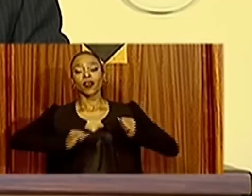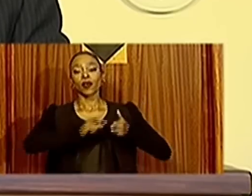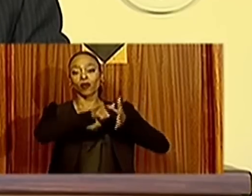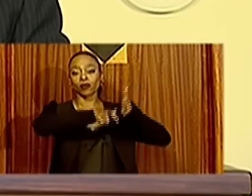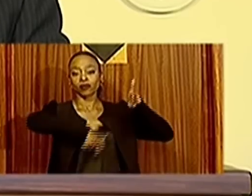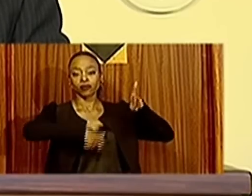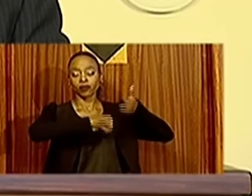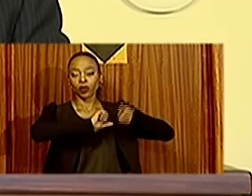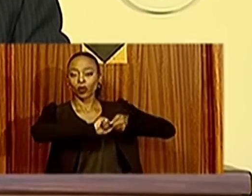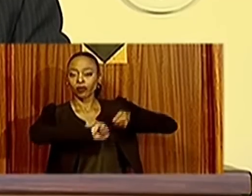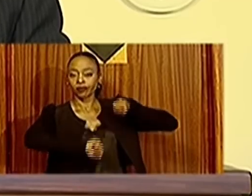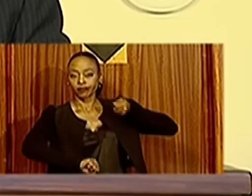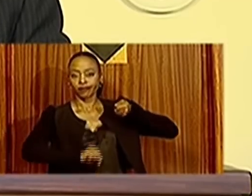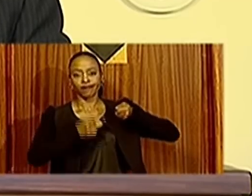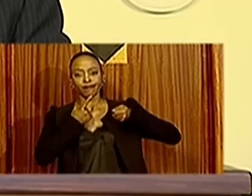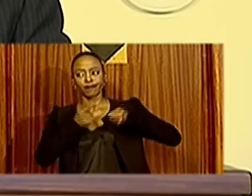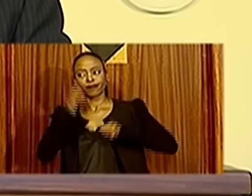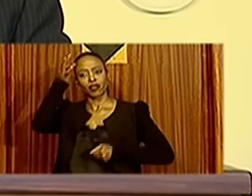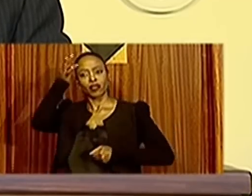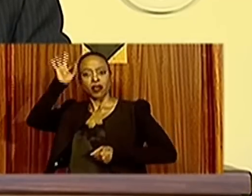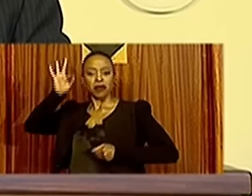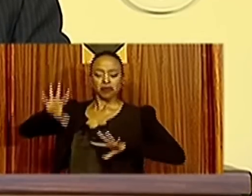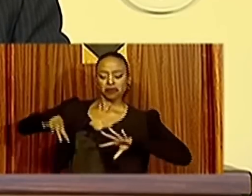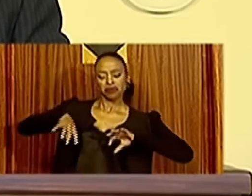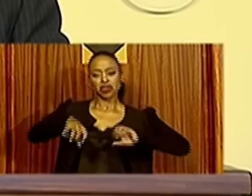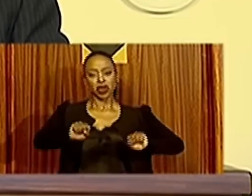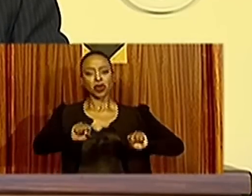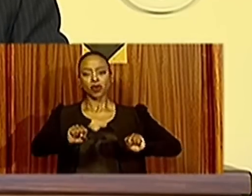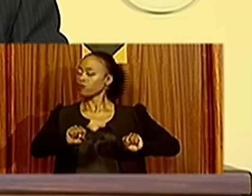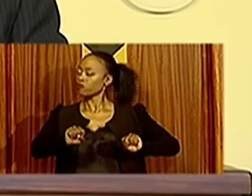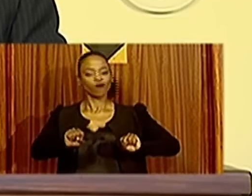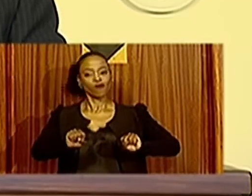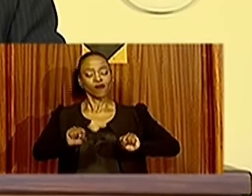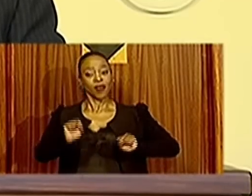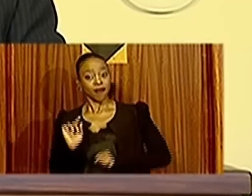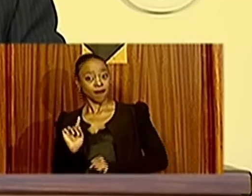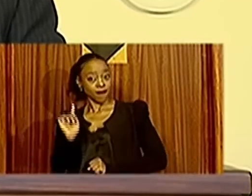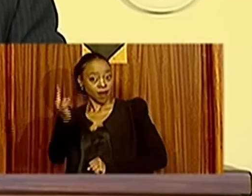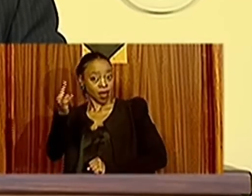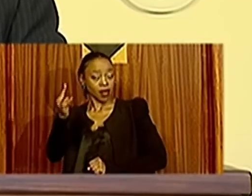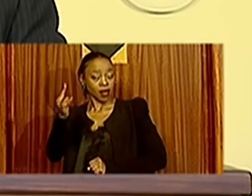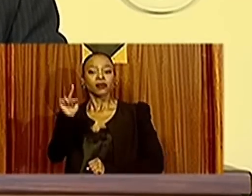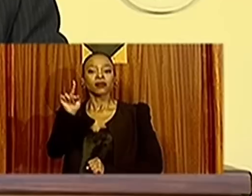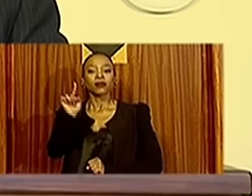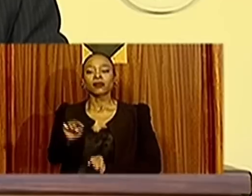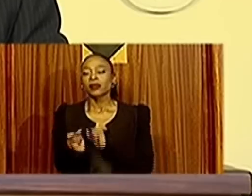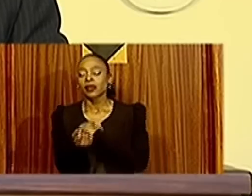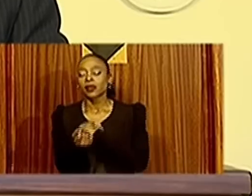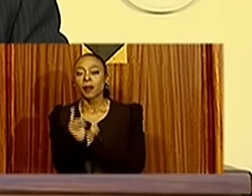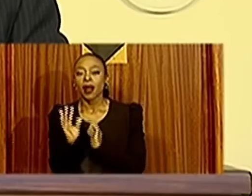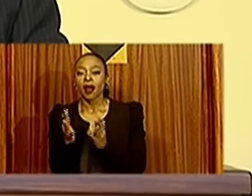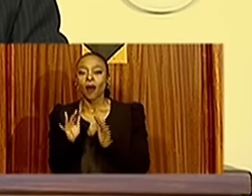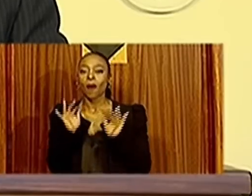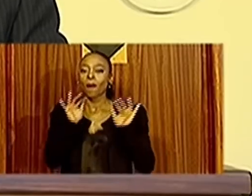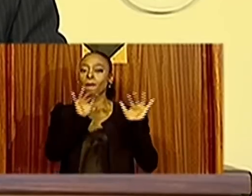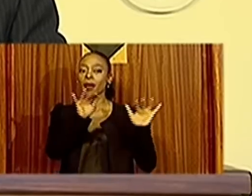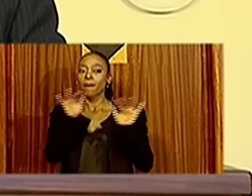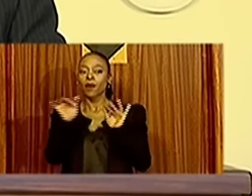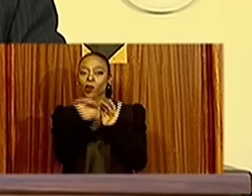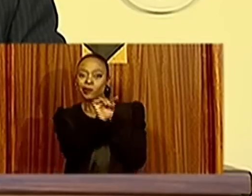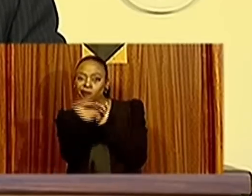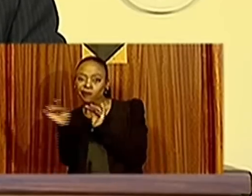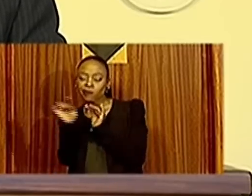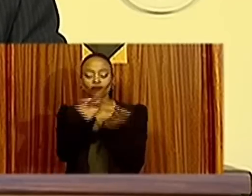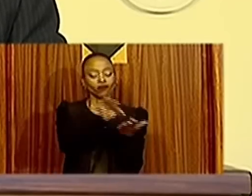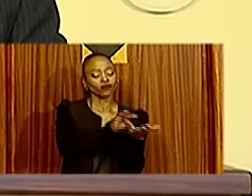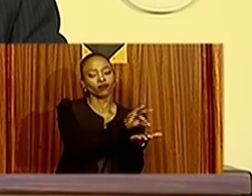government can justly claim authority unless it is based on the will of our people.